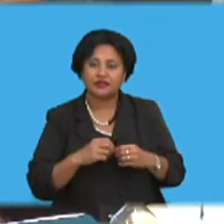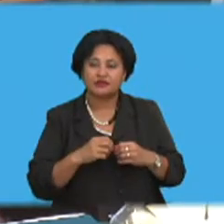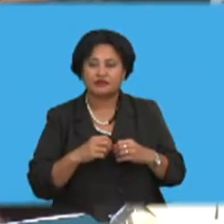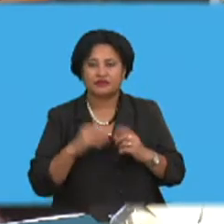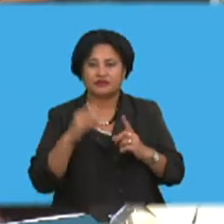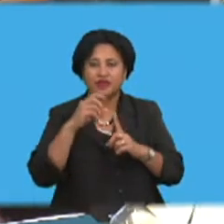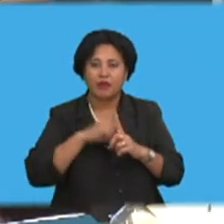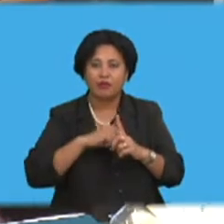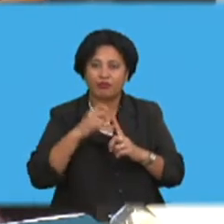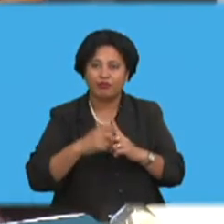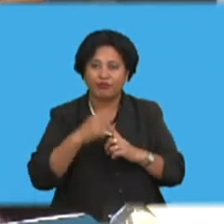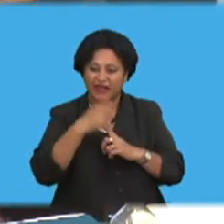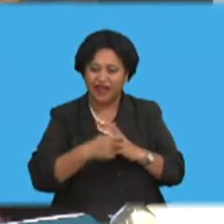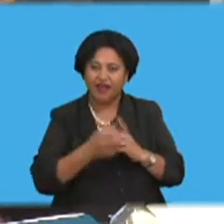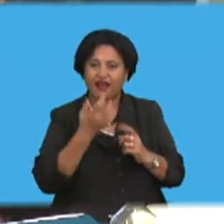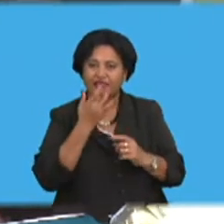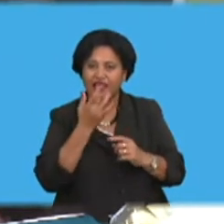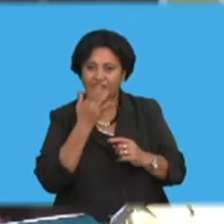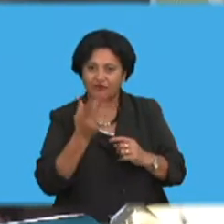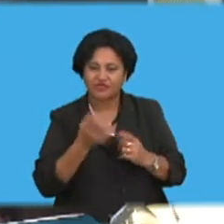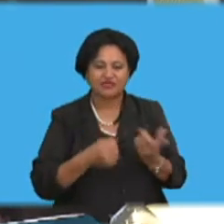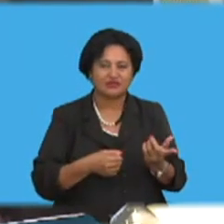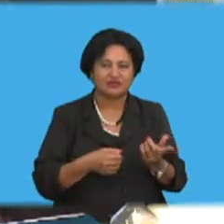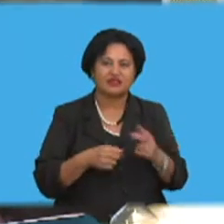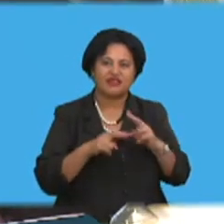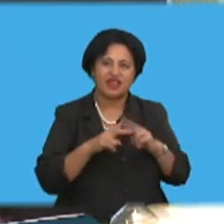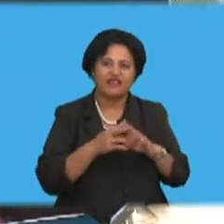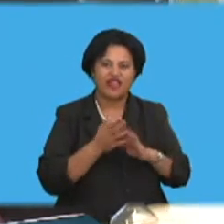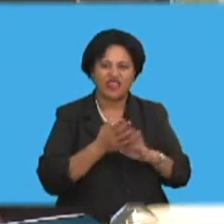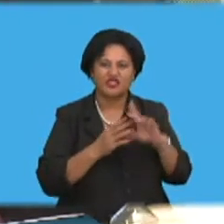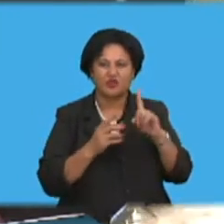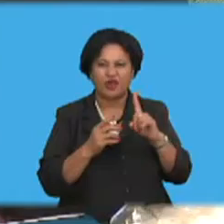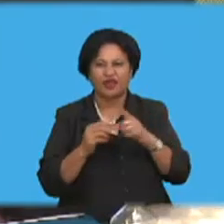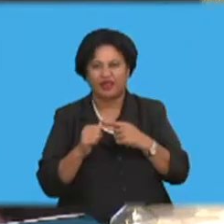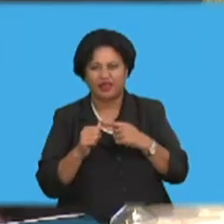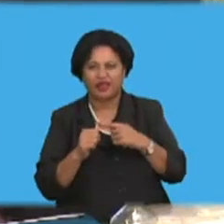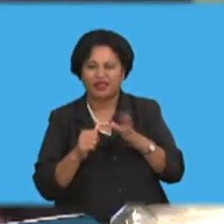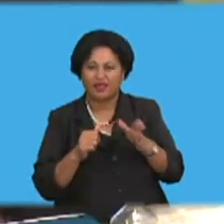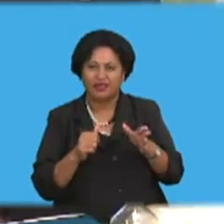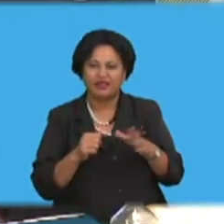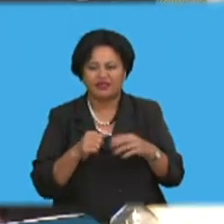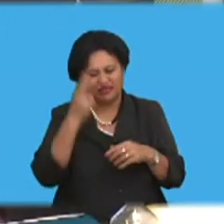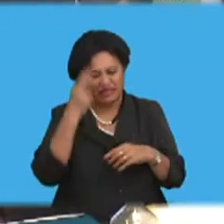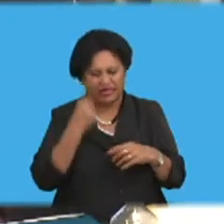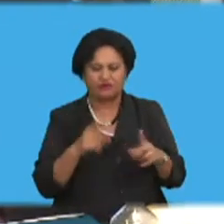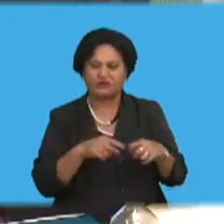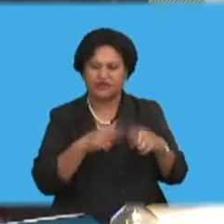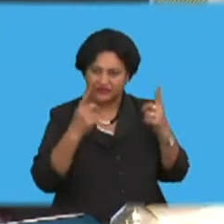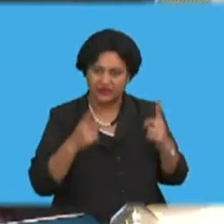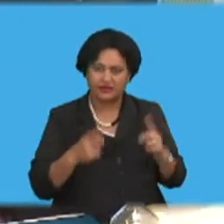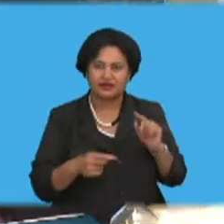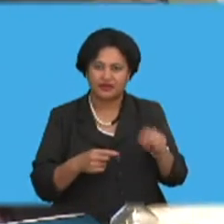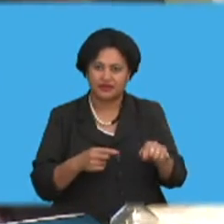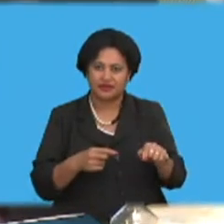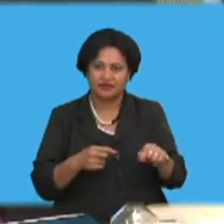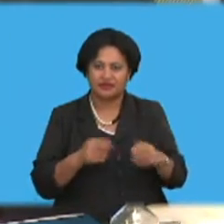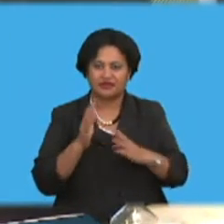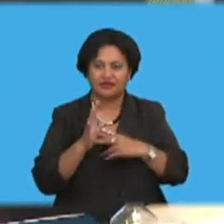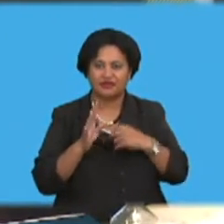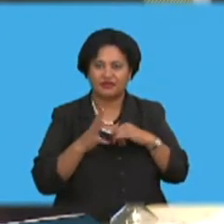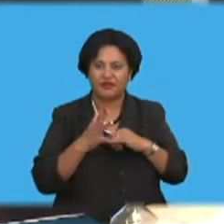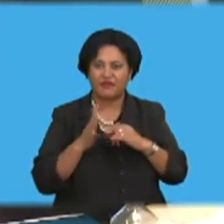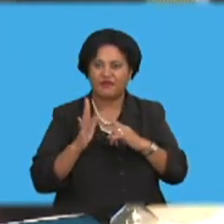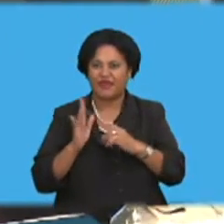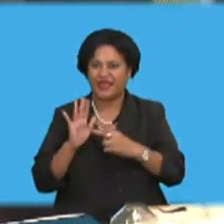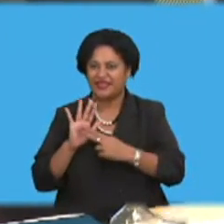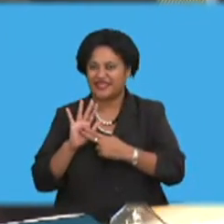banana hybrid varieties, FH1A, which was named Mason, after Mason Smith, who